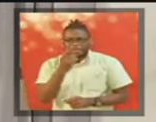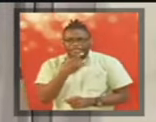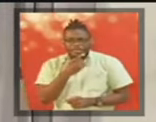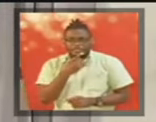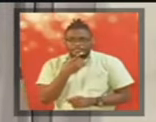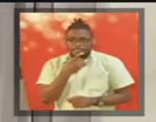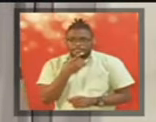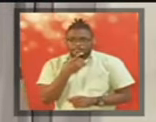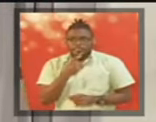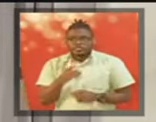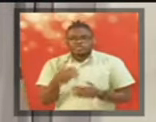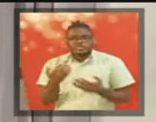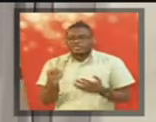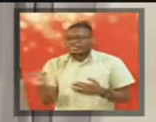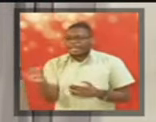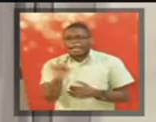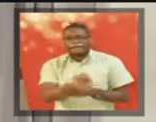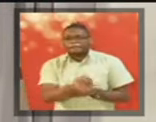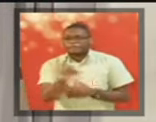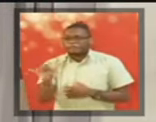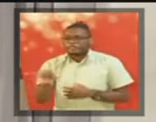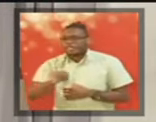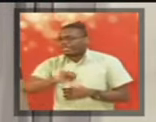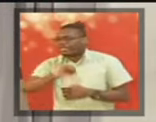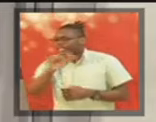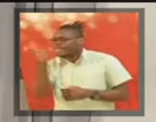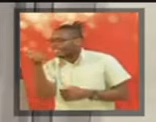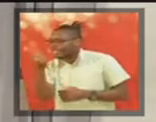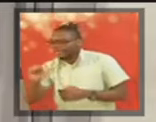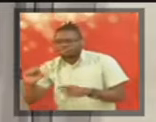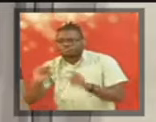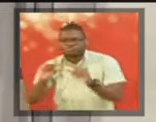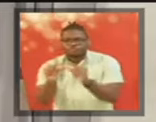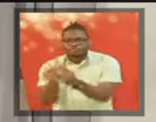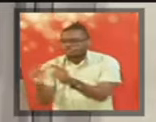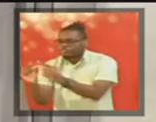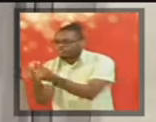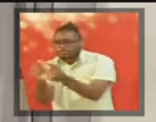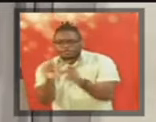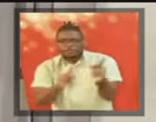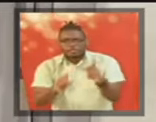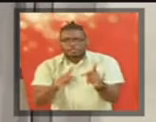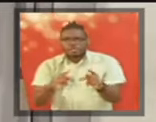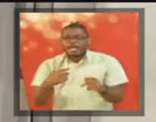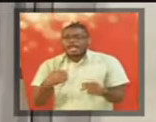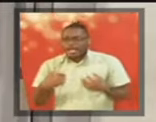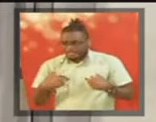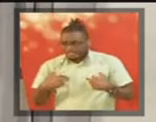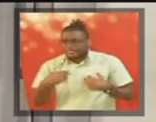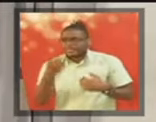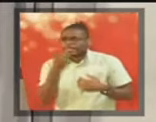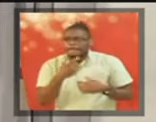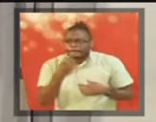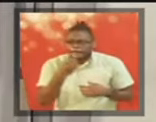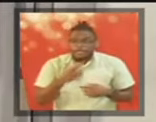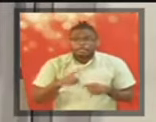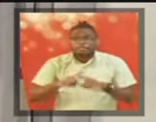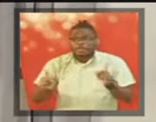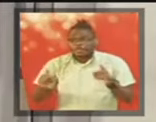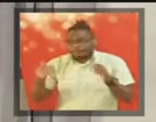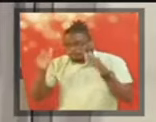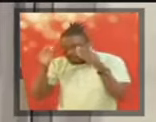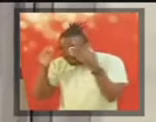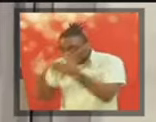infected like any other category of individual. But from the statistics for Caroni, clearly those without comorbidities clearly